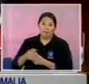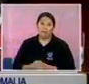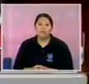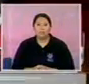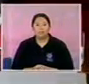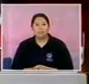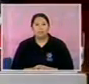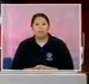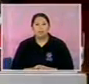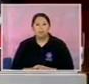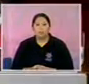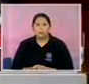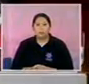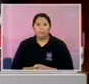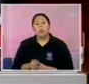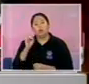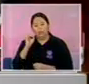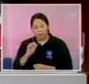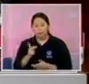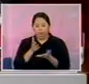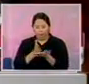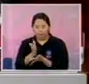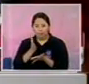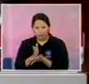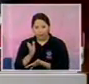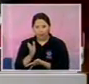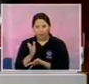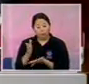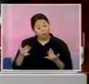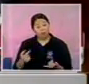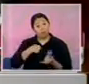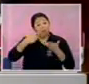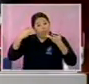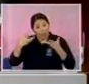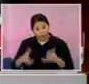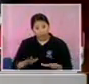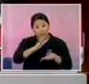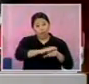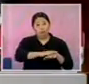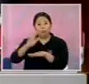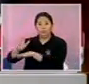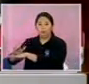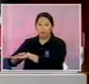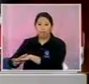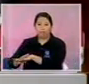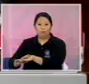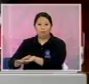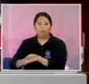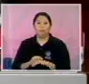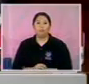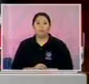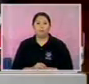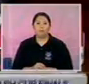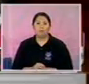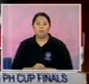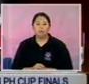in. Thank you. Anyway, the chair has cautioned the two sides of this proceeding,